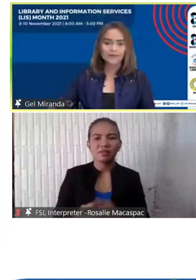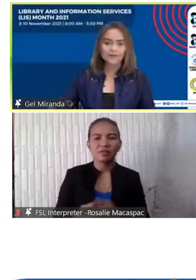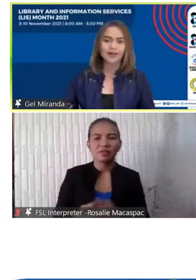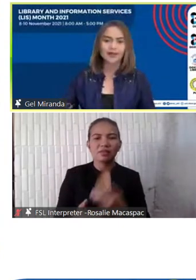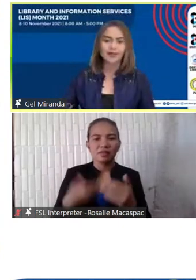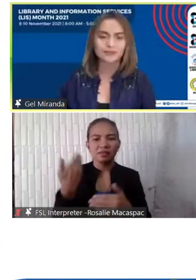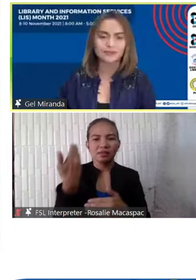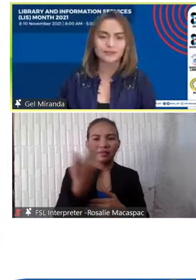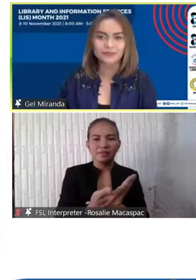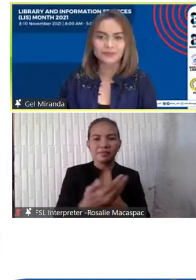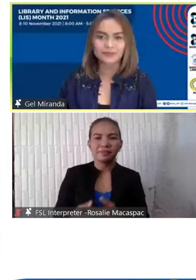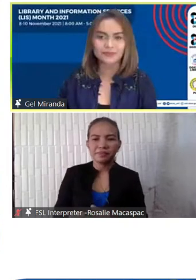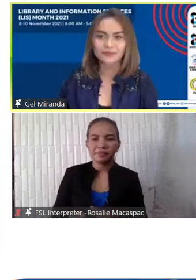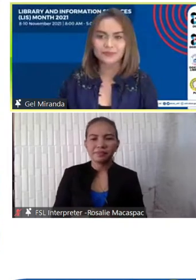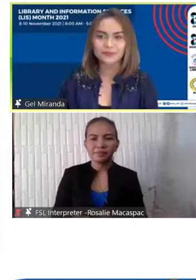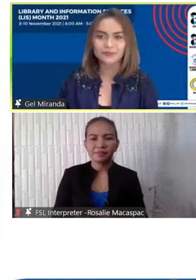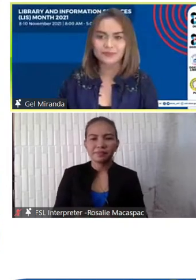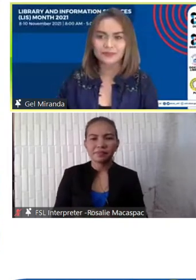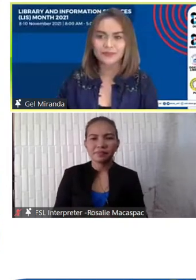So nag-aaral ako.